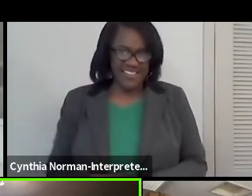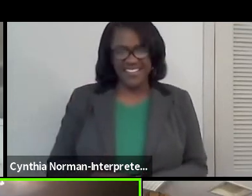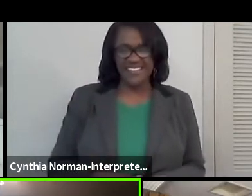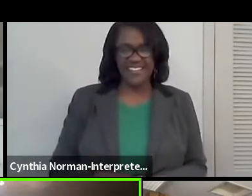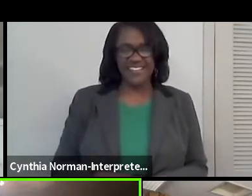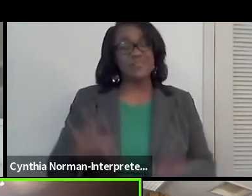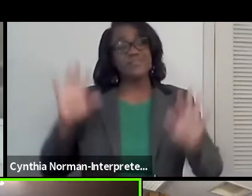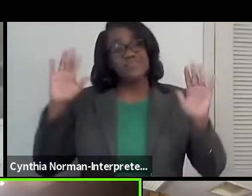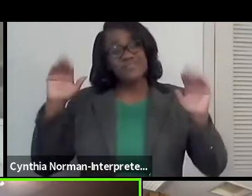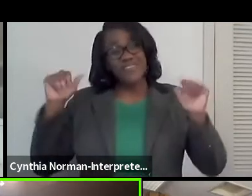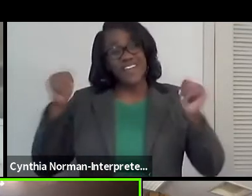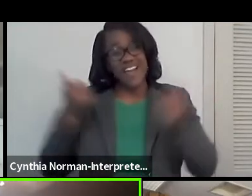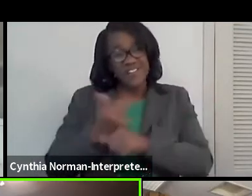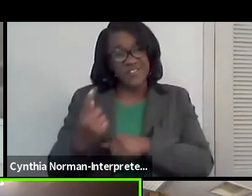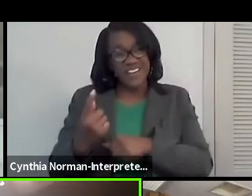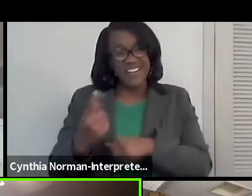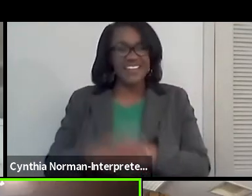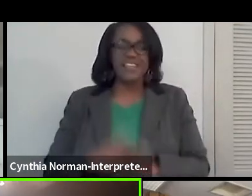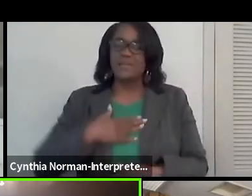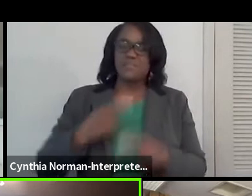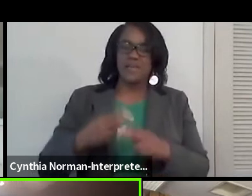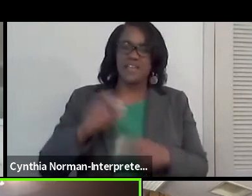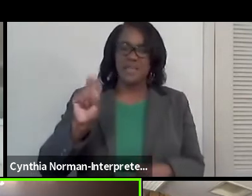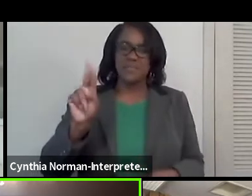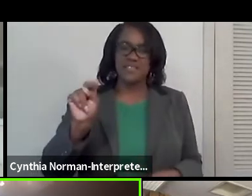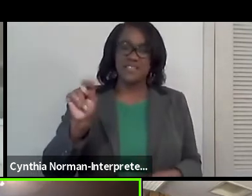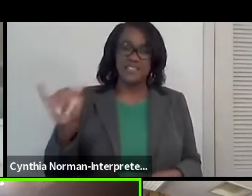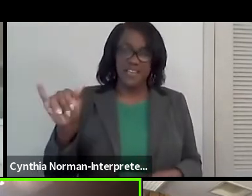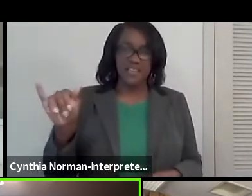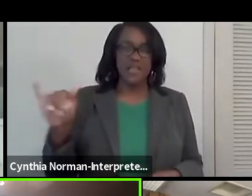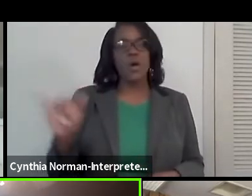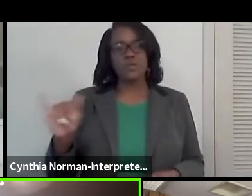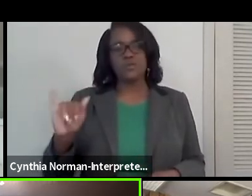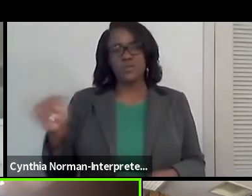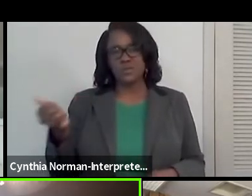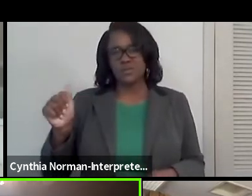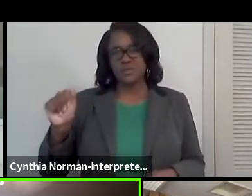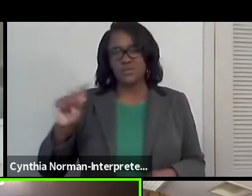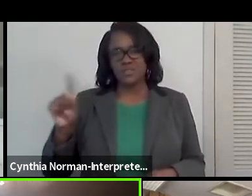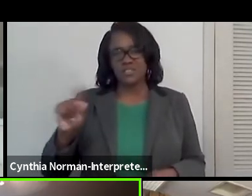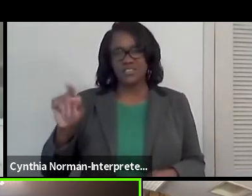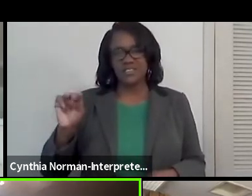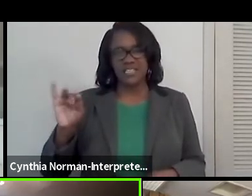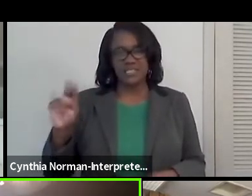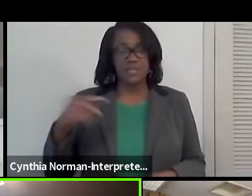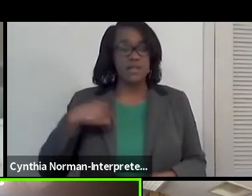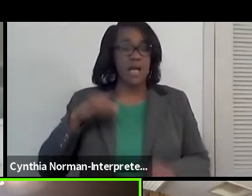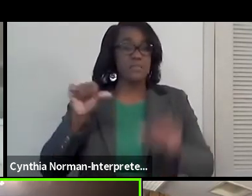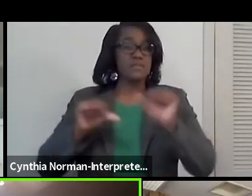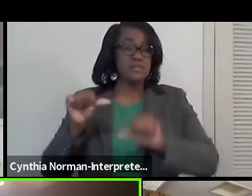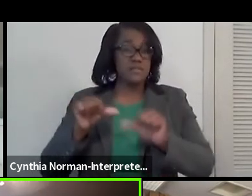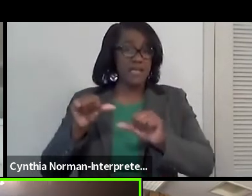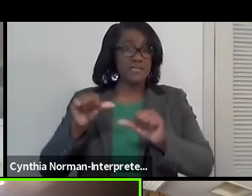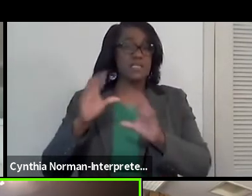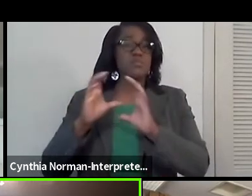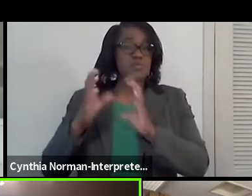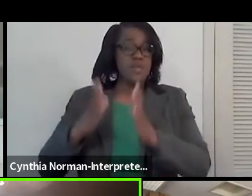Hi, everybody. My name is Sunny, also known as Jasmine. I am a science communicator and